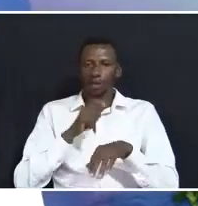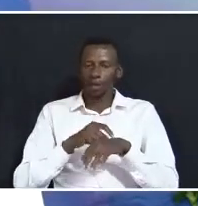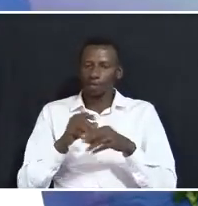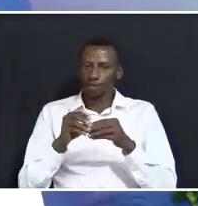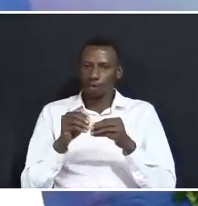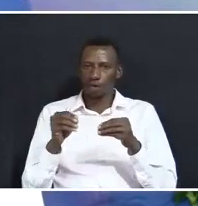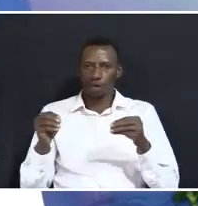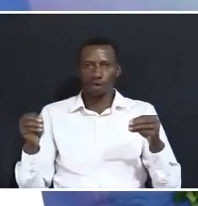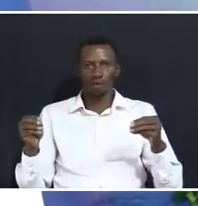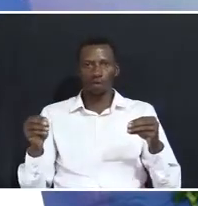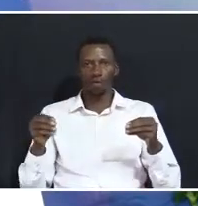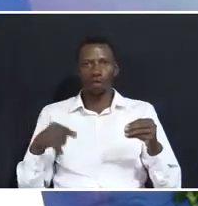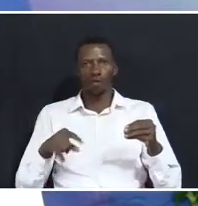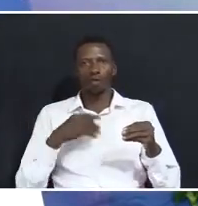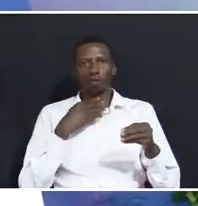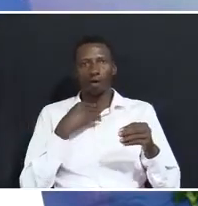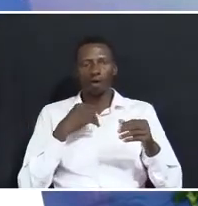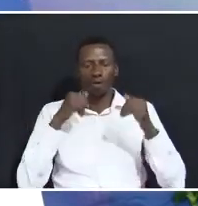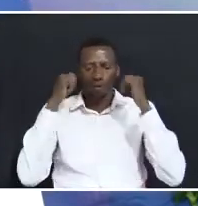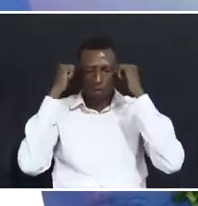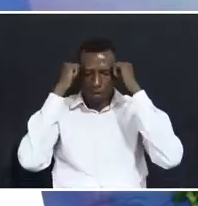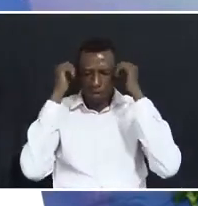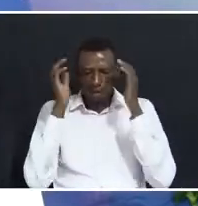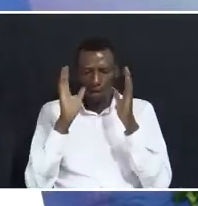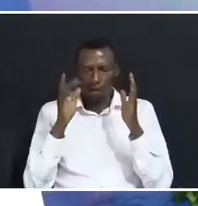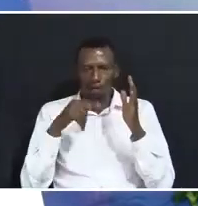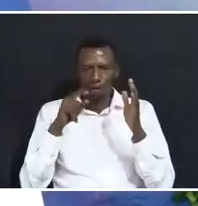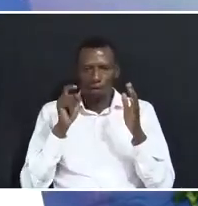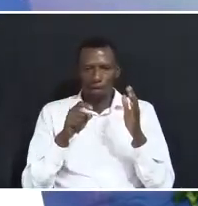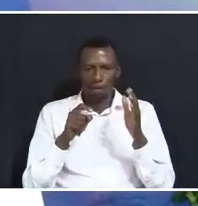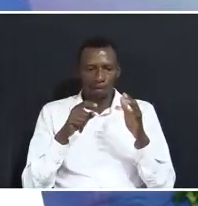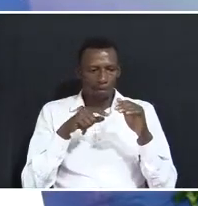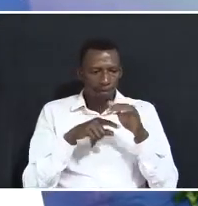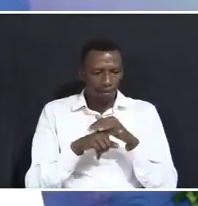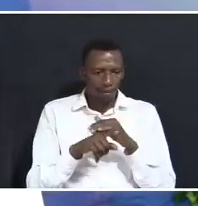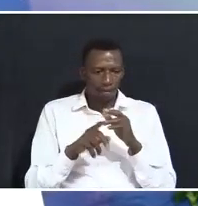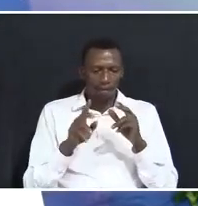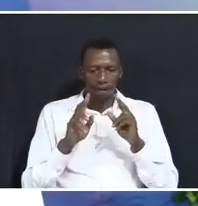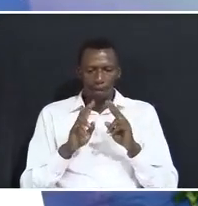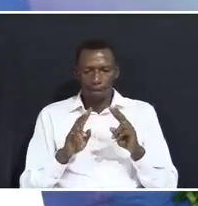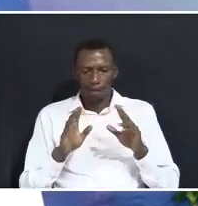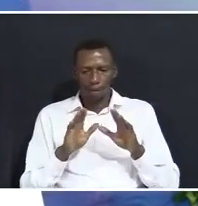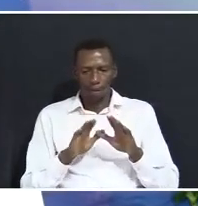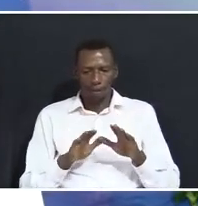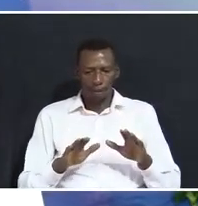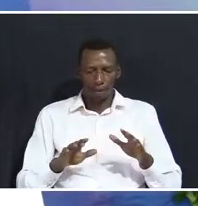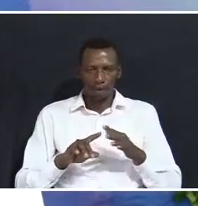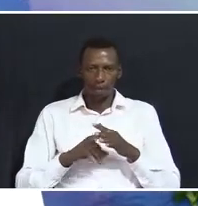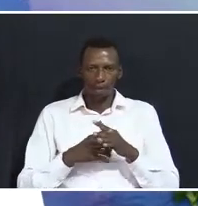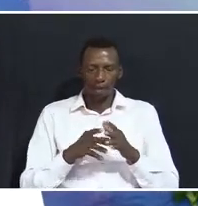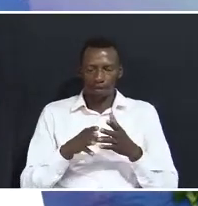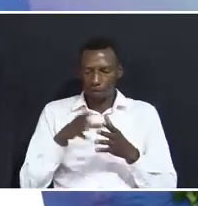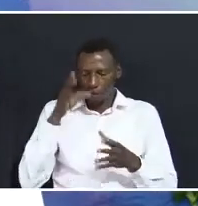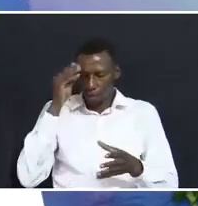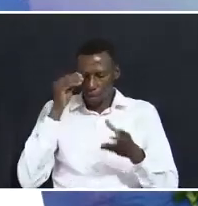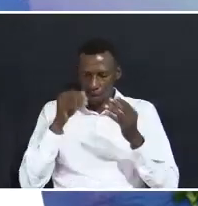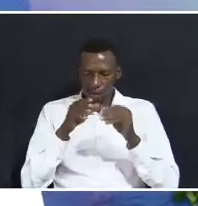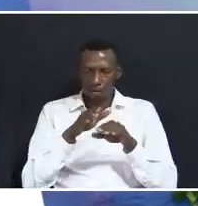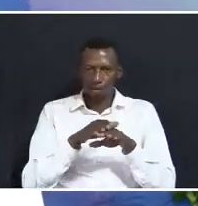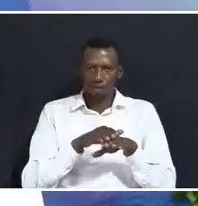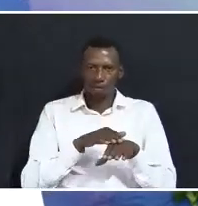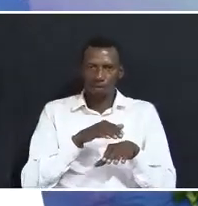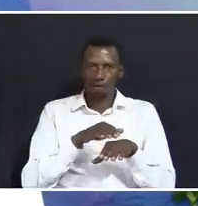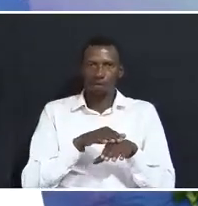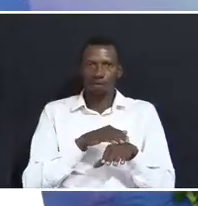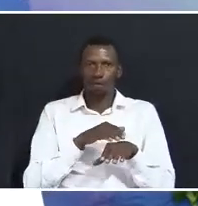even don't want to study and we have to settle in. And then we begin to learn slowly, and